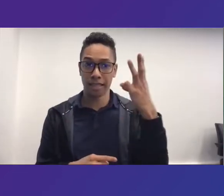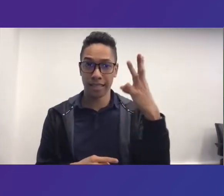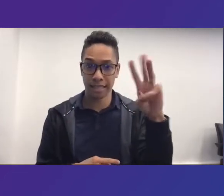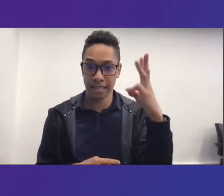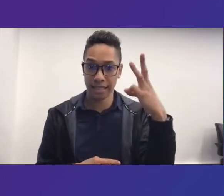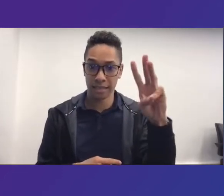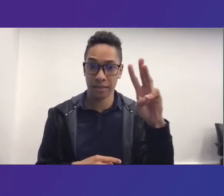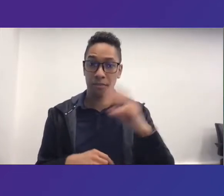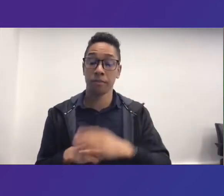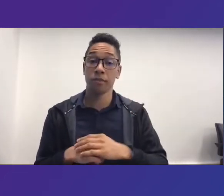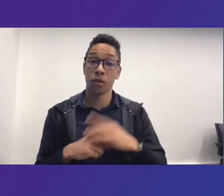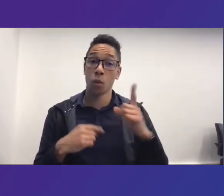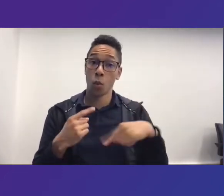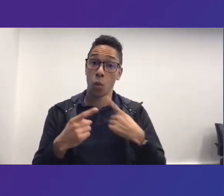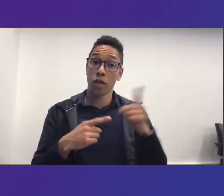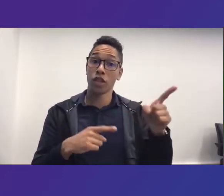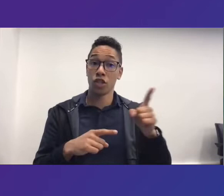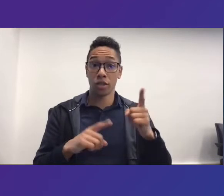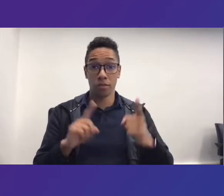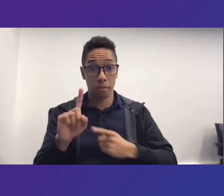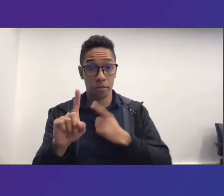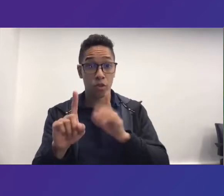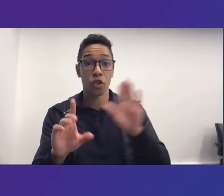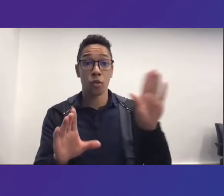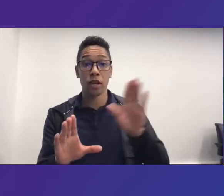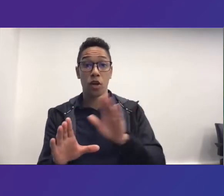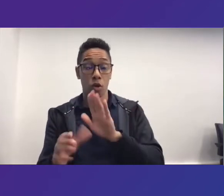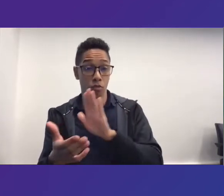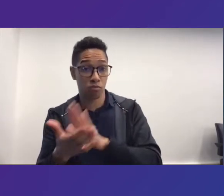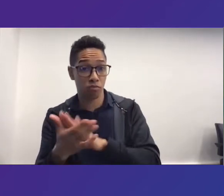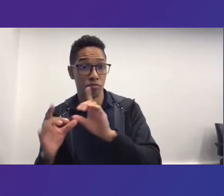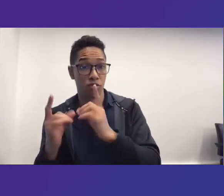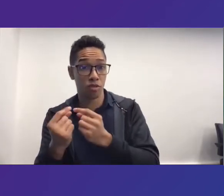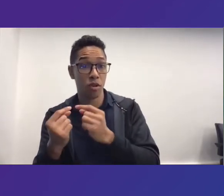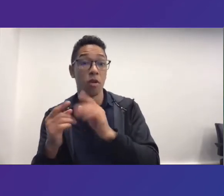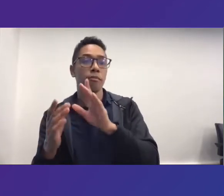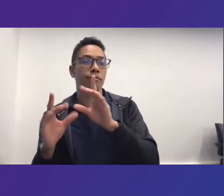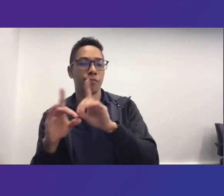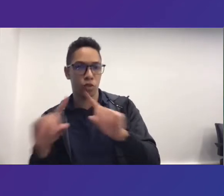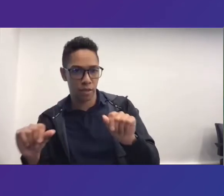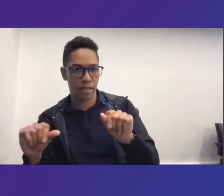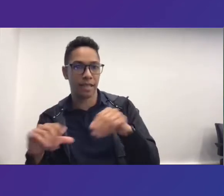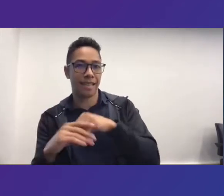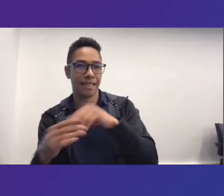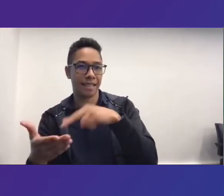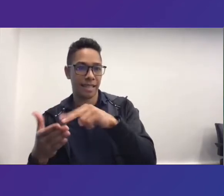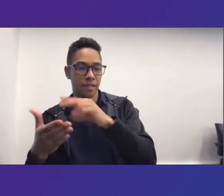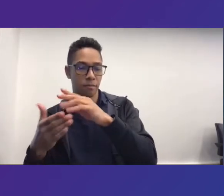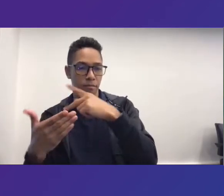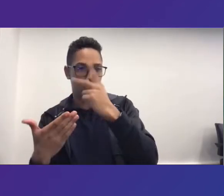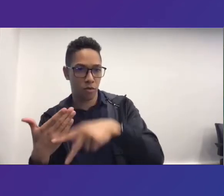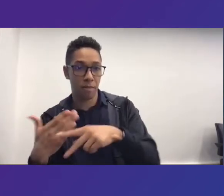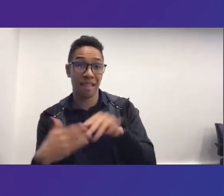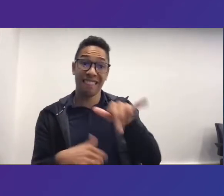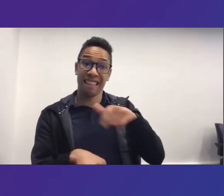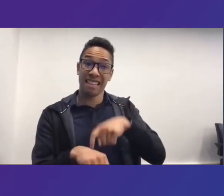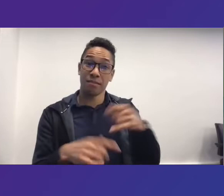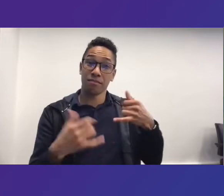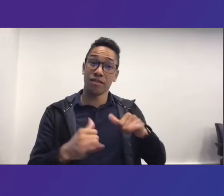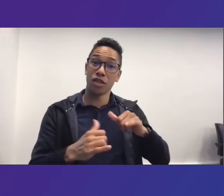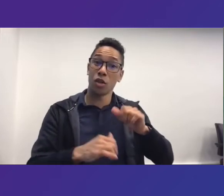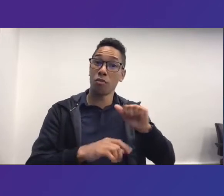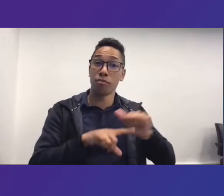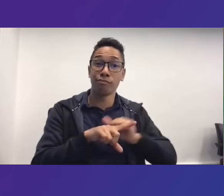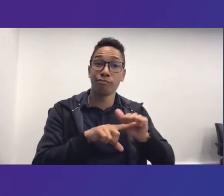she was pursuing her master's degree at the Arnhold Graduate Dance Education Program. At the time, she was still performing in